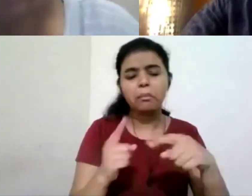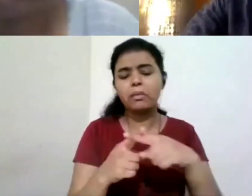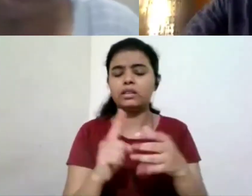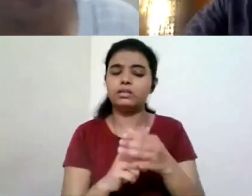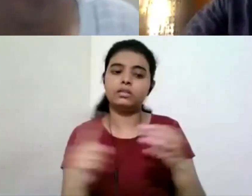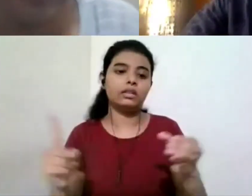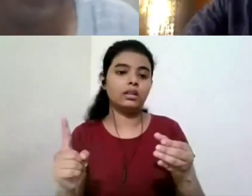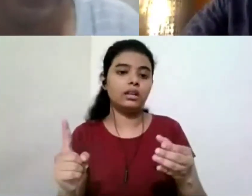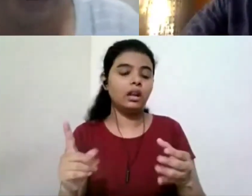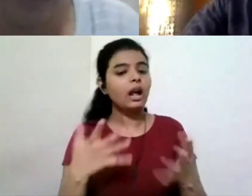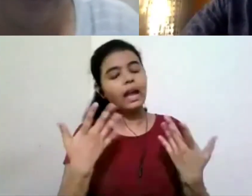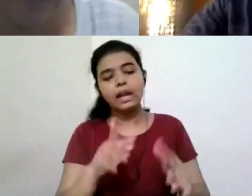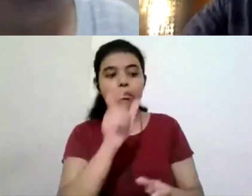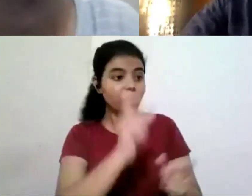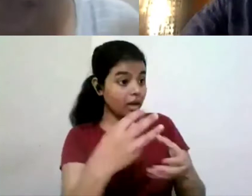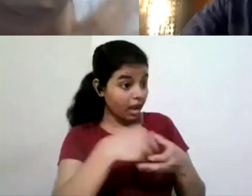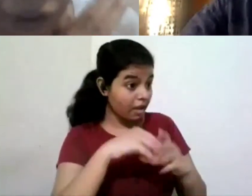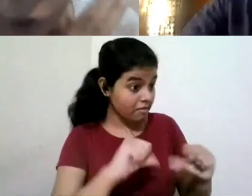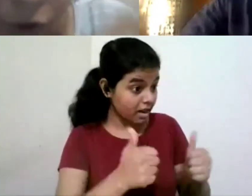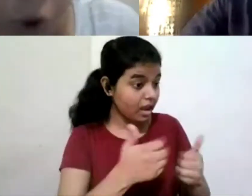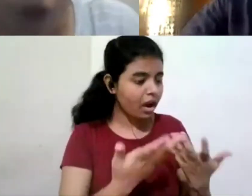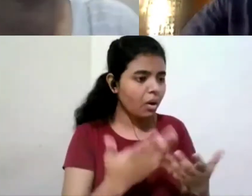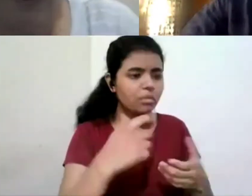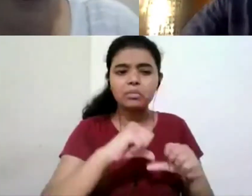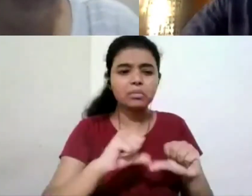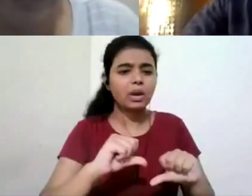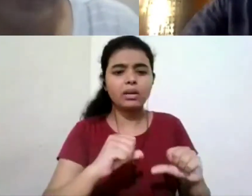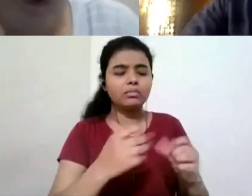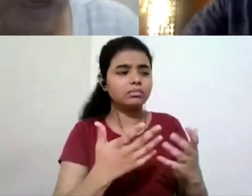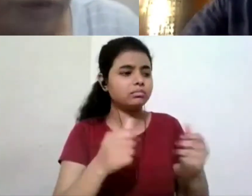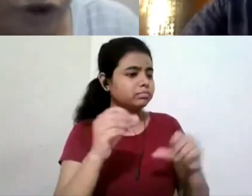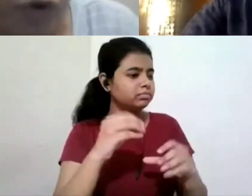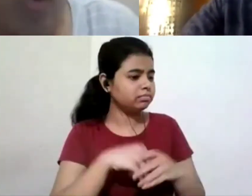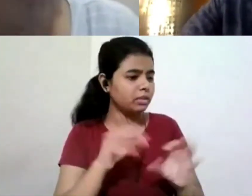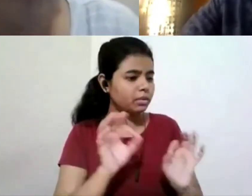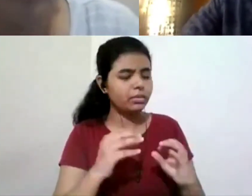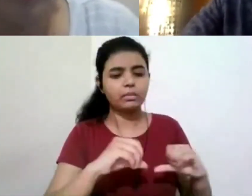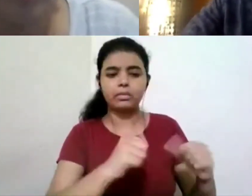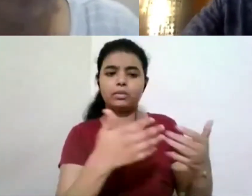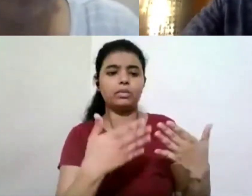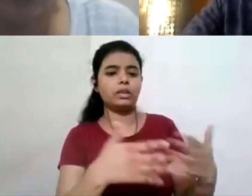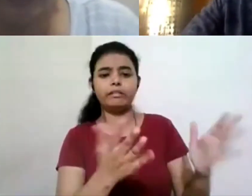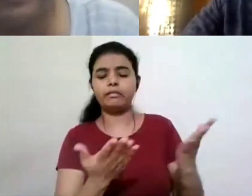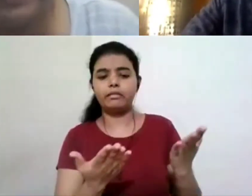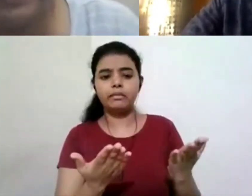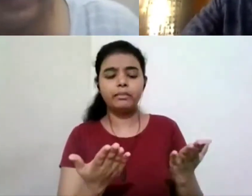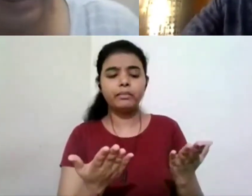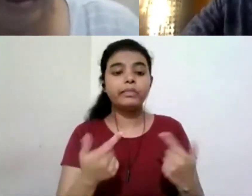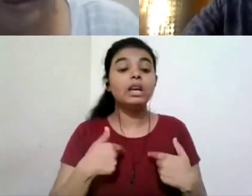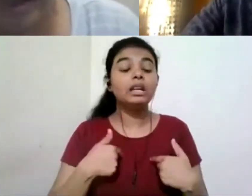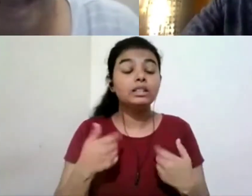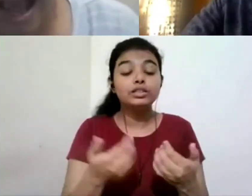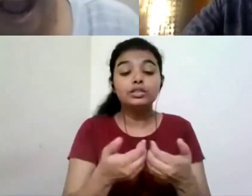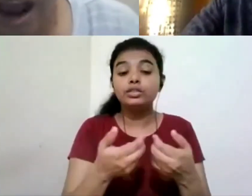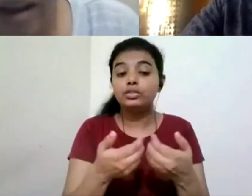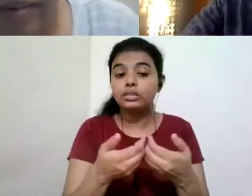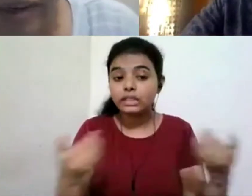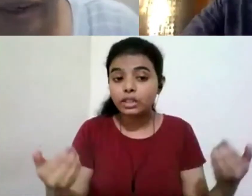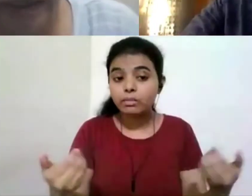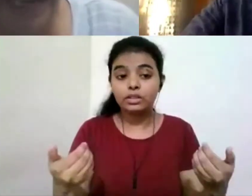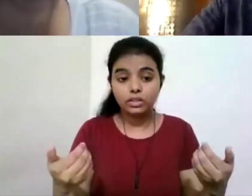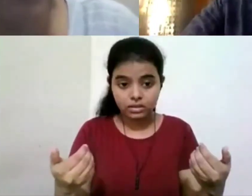will come in and who will stay out. And it's not gone beyond that. So even your notions of, discrimination